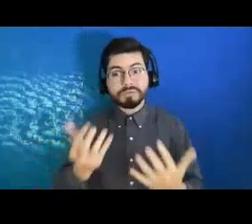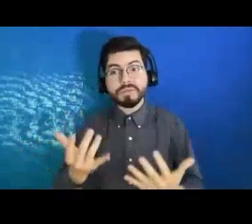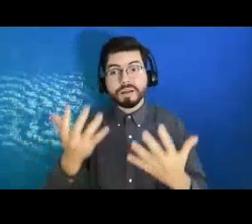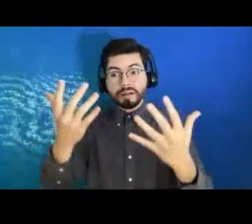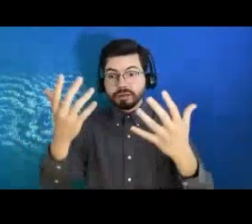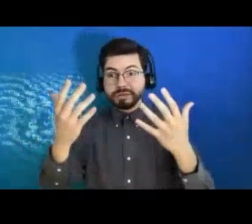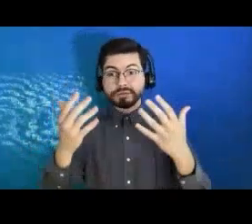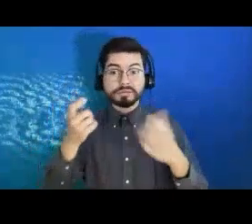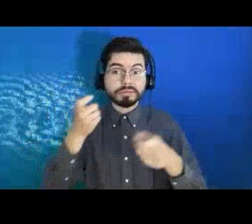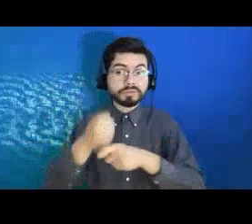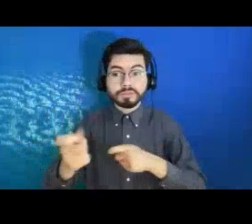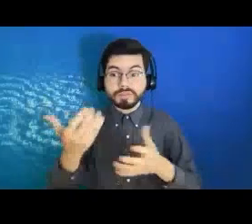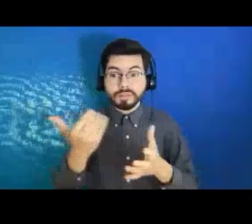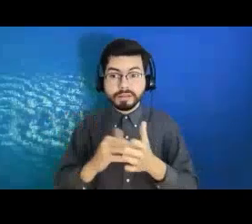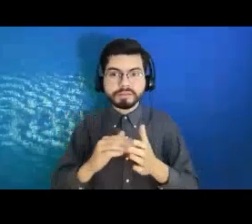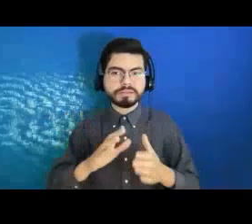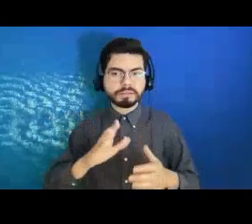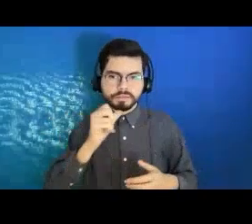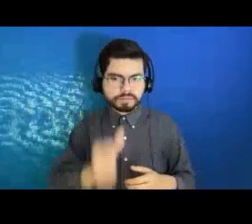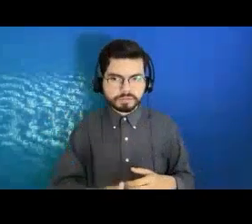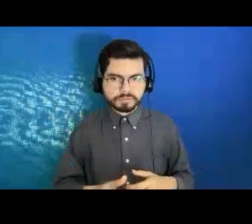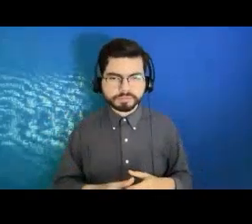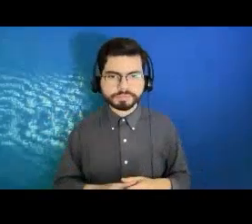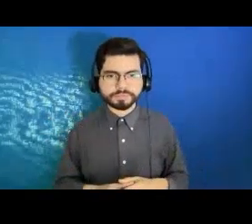Talked a little bit about climate change.